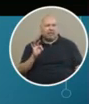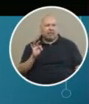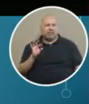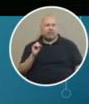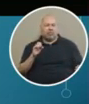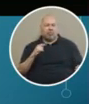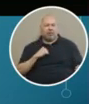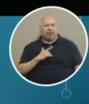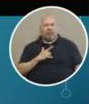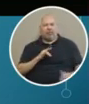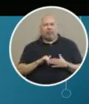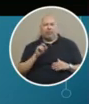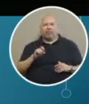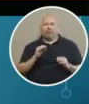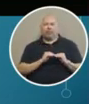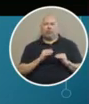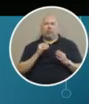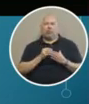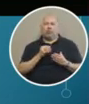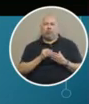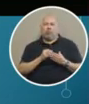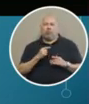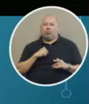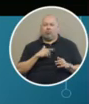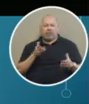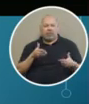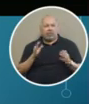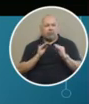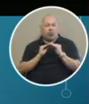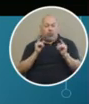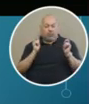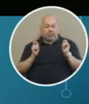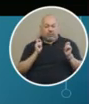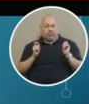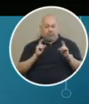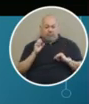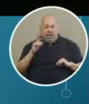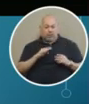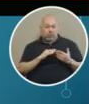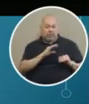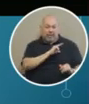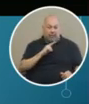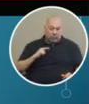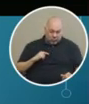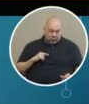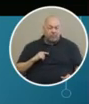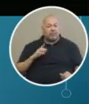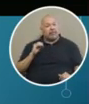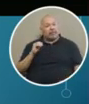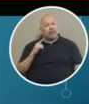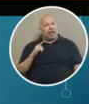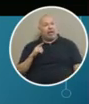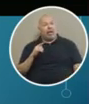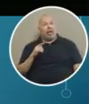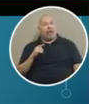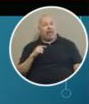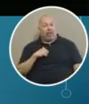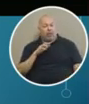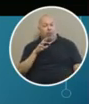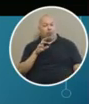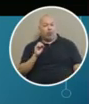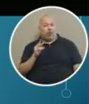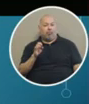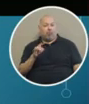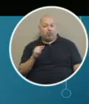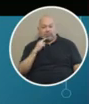we feel like we need to do more, we'll be bringing more adjustments back to the council for consideration. As Robert pointed